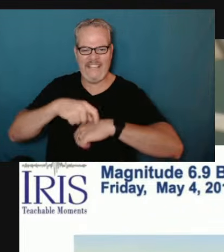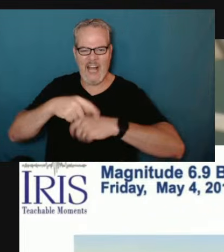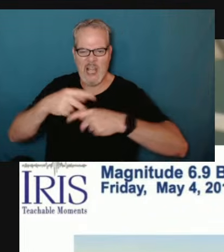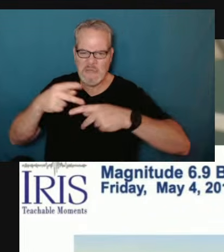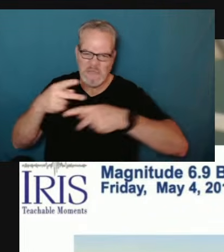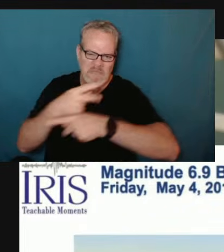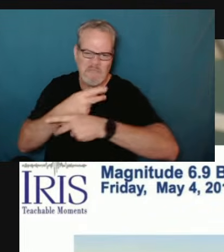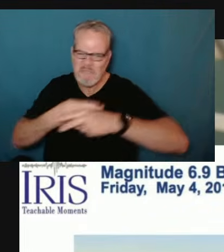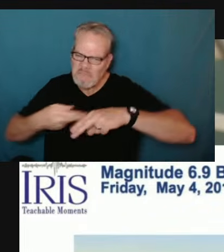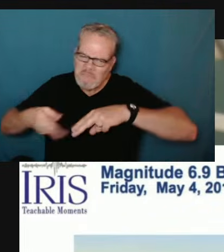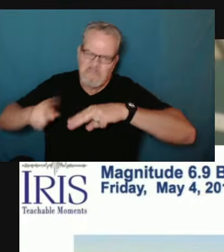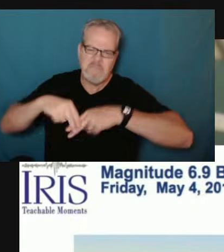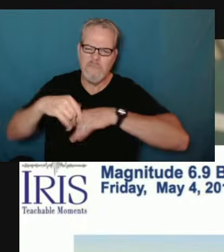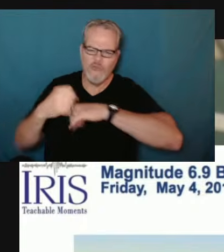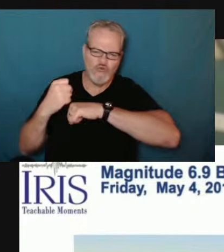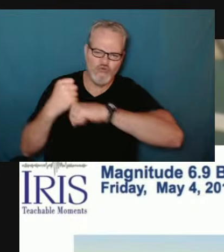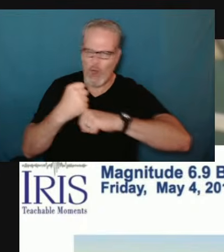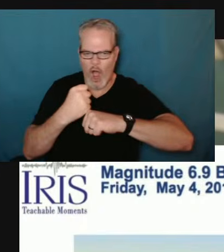than 2018.